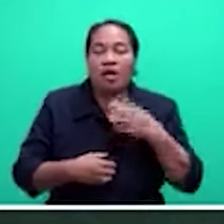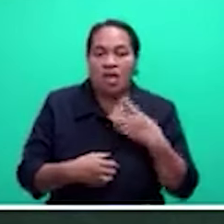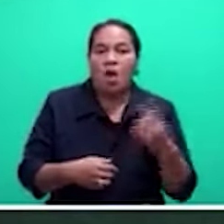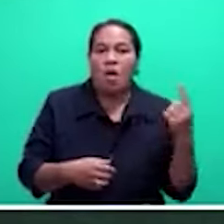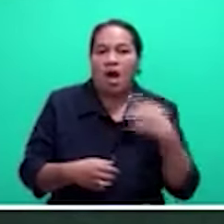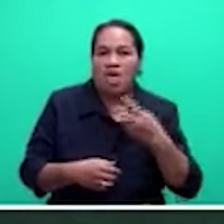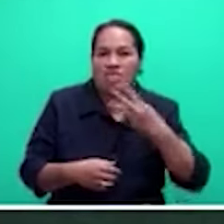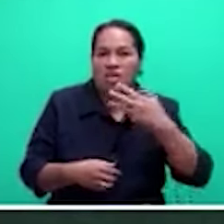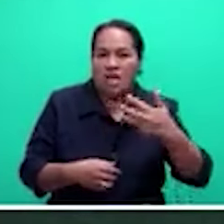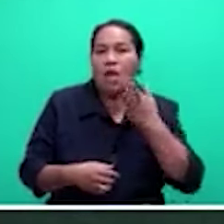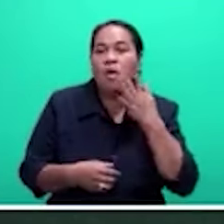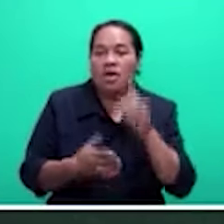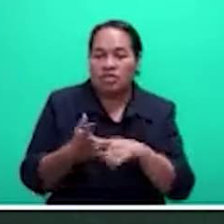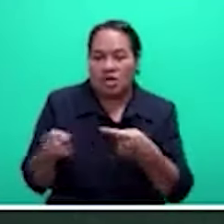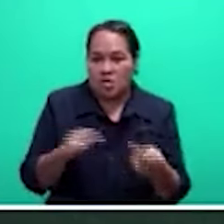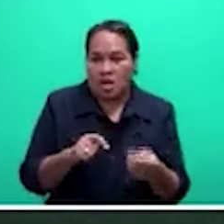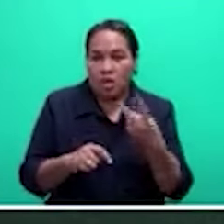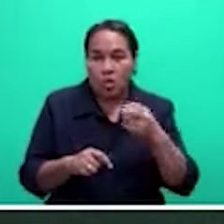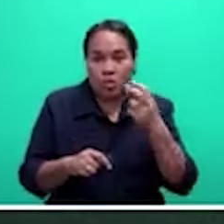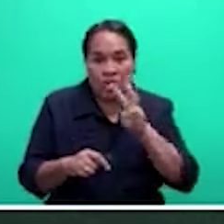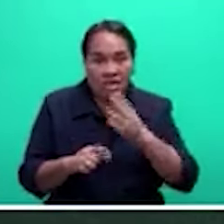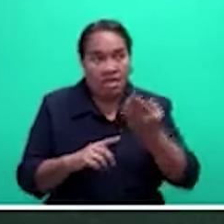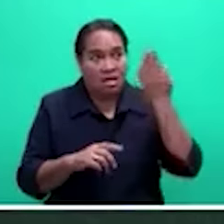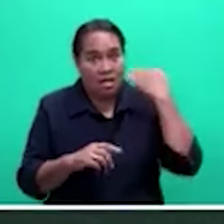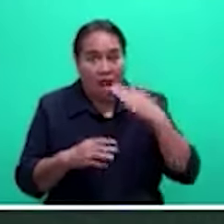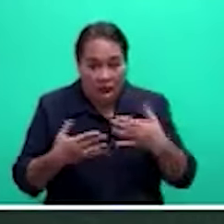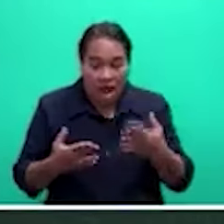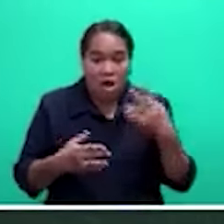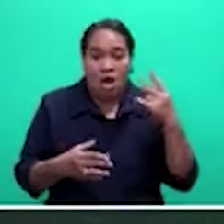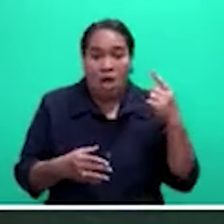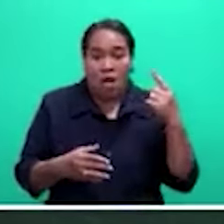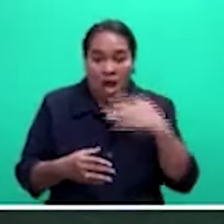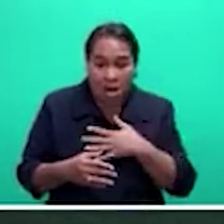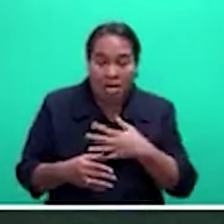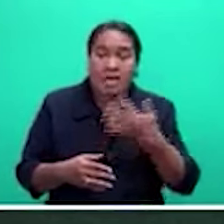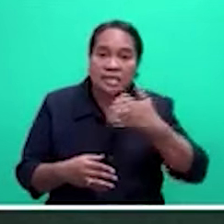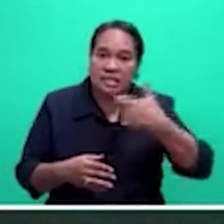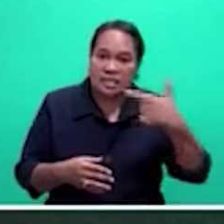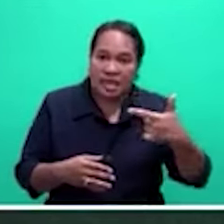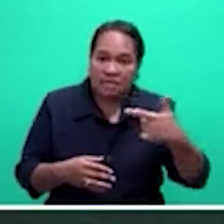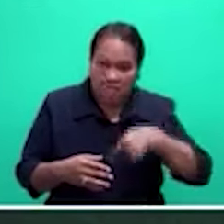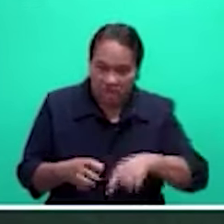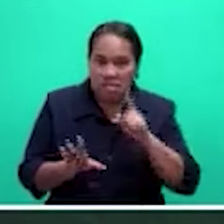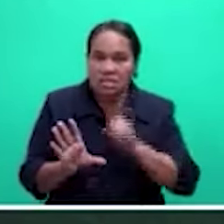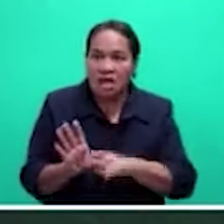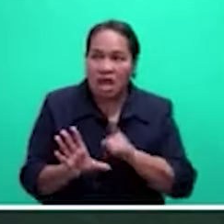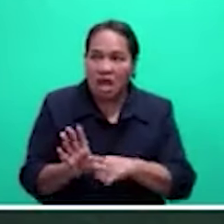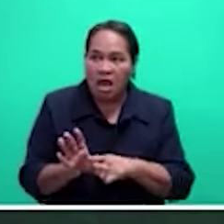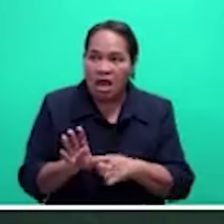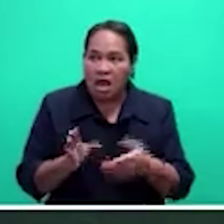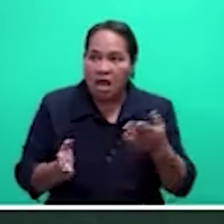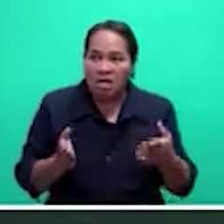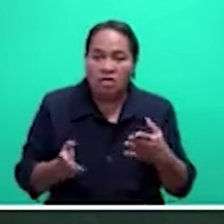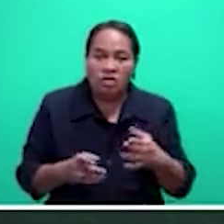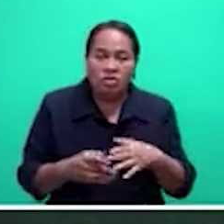recorded for the month of January 2023 to 167 cases for the same period this year, and rape cases rose